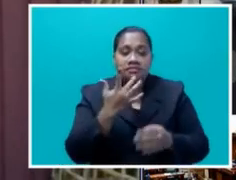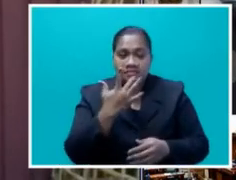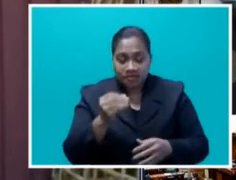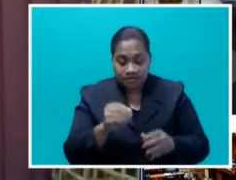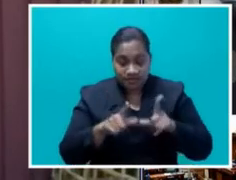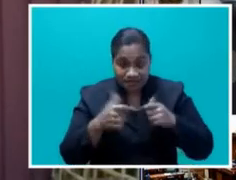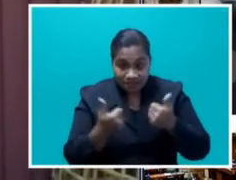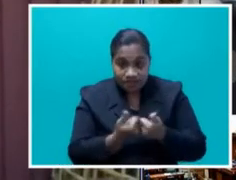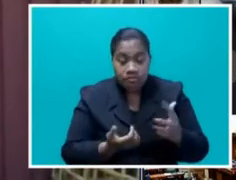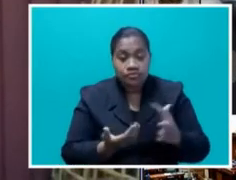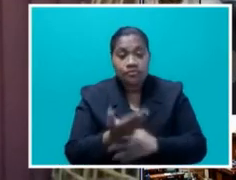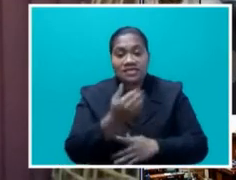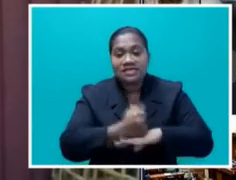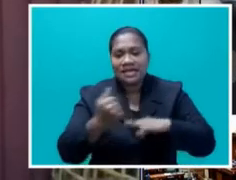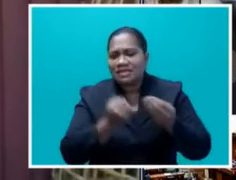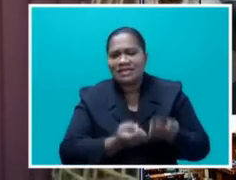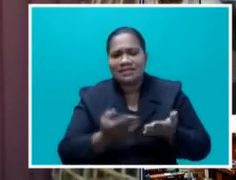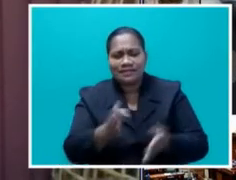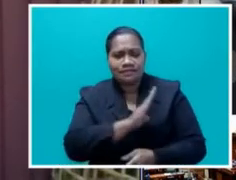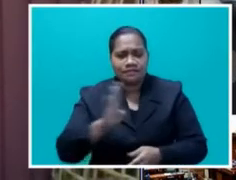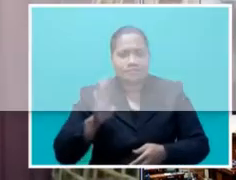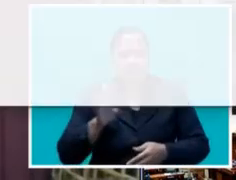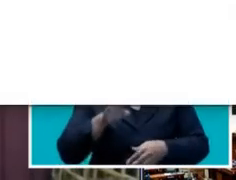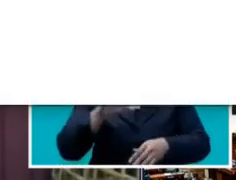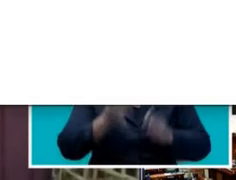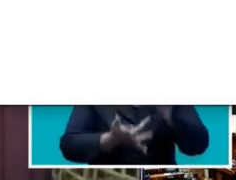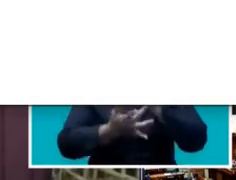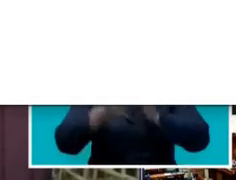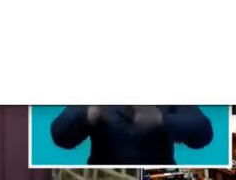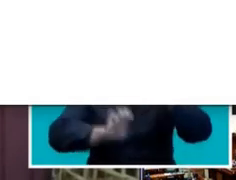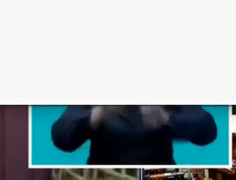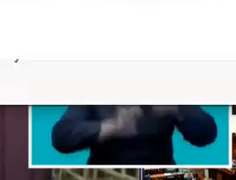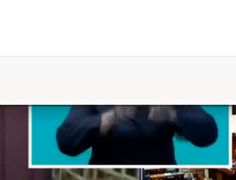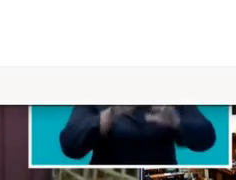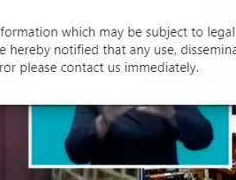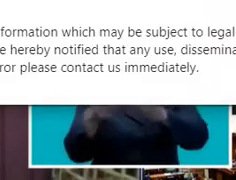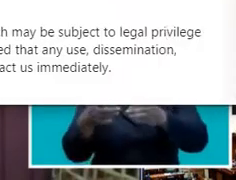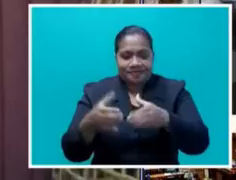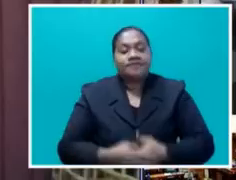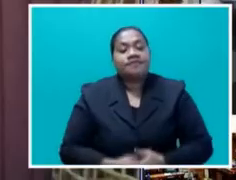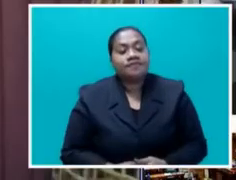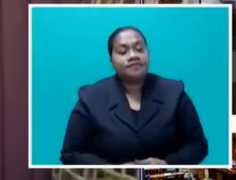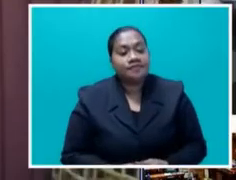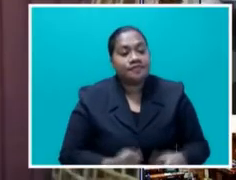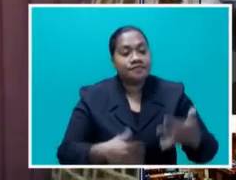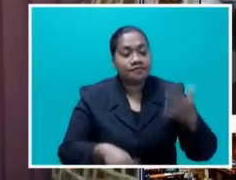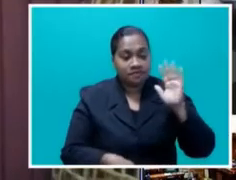Government Tender Board for convening of Technical Evaluation Committee.